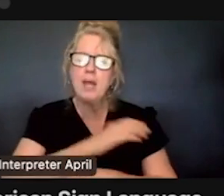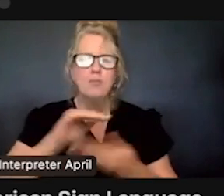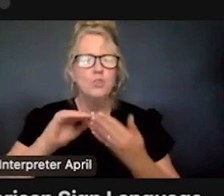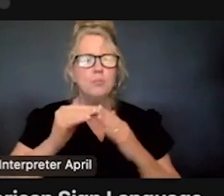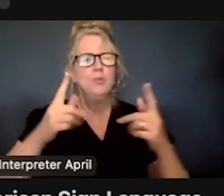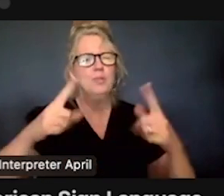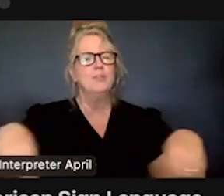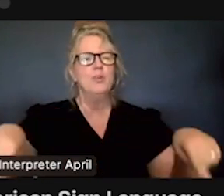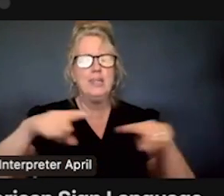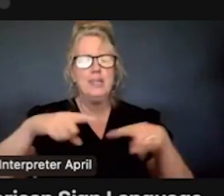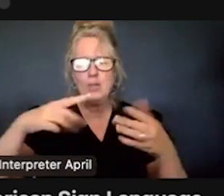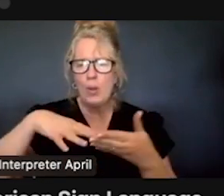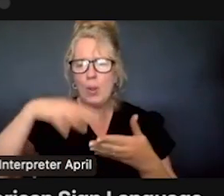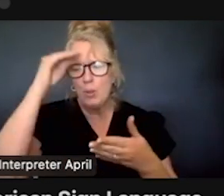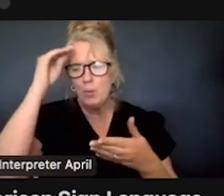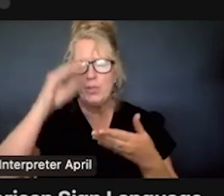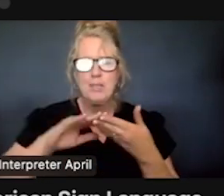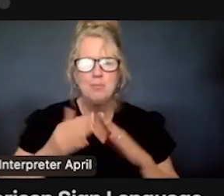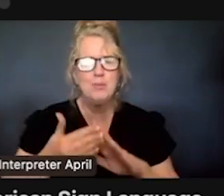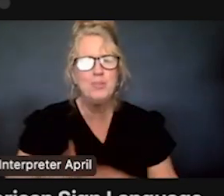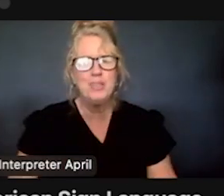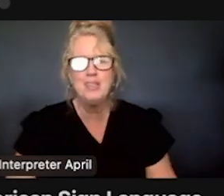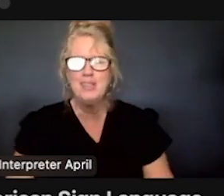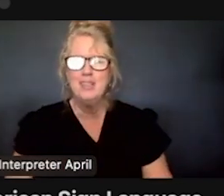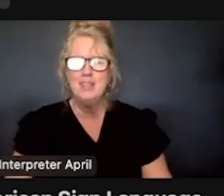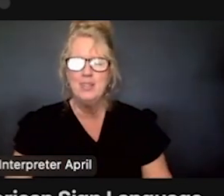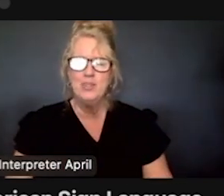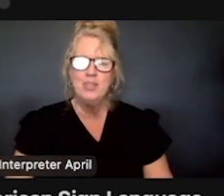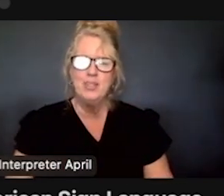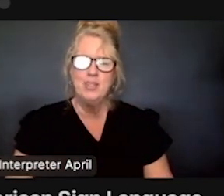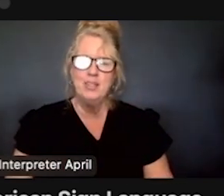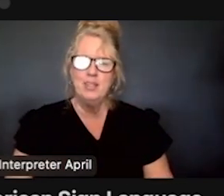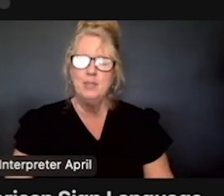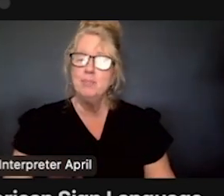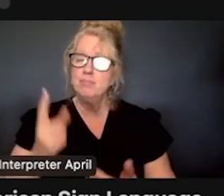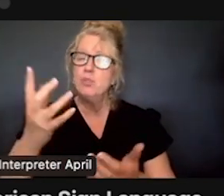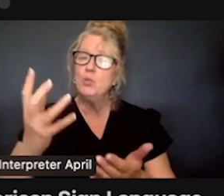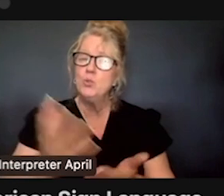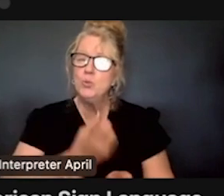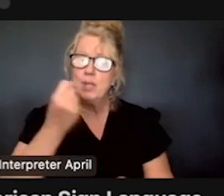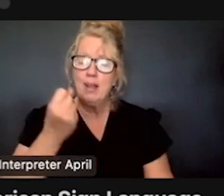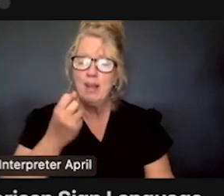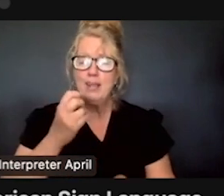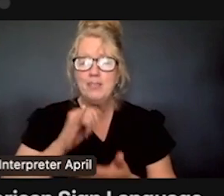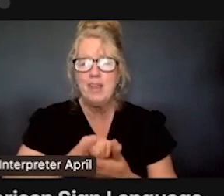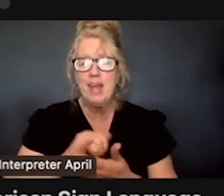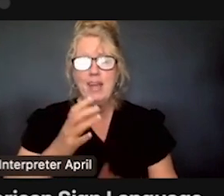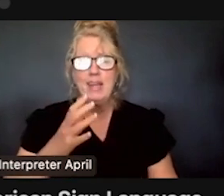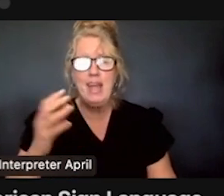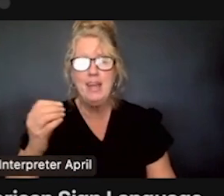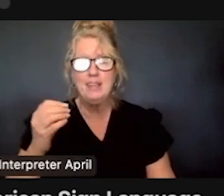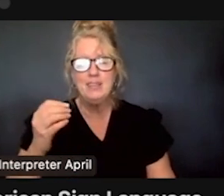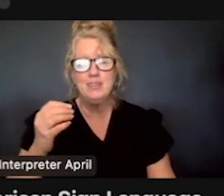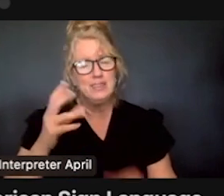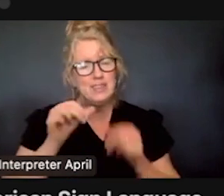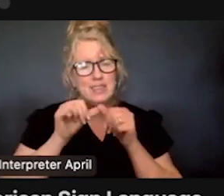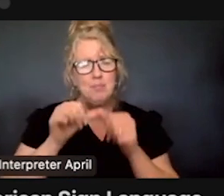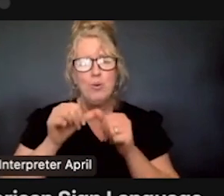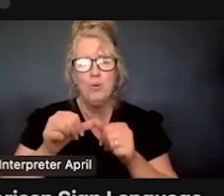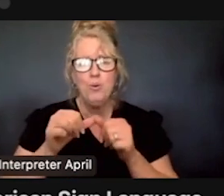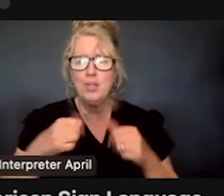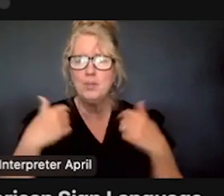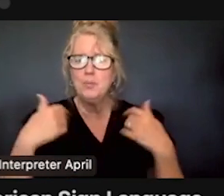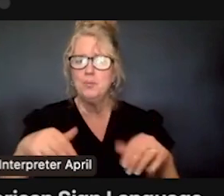community. And so, utilize that and keep it going. We have